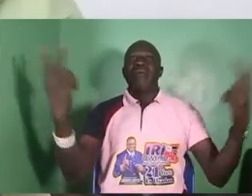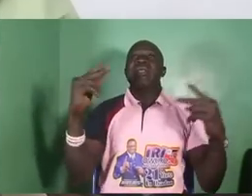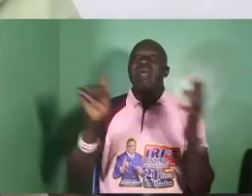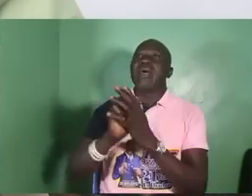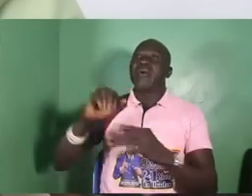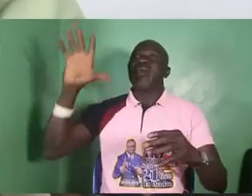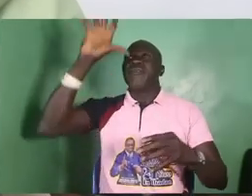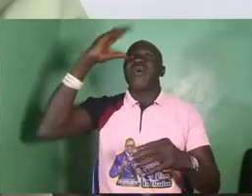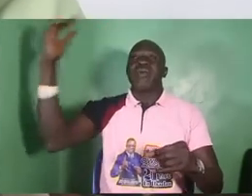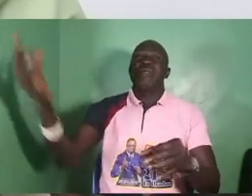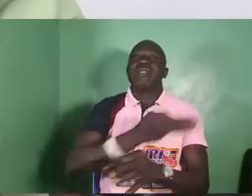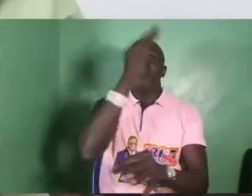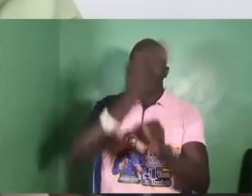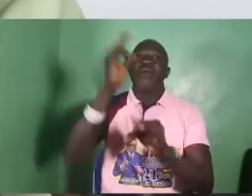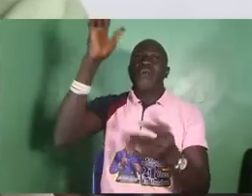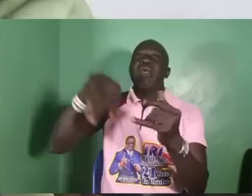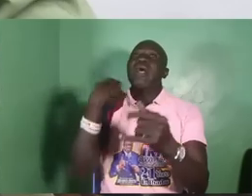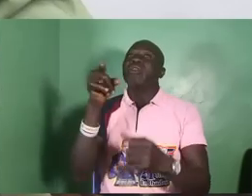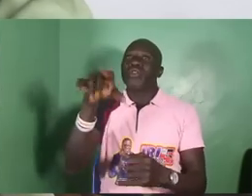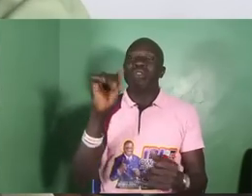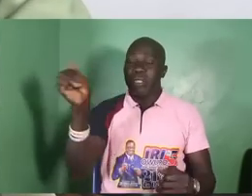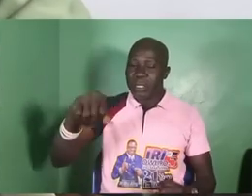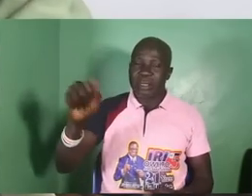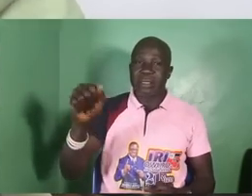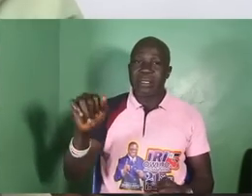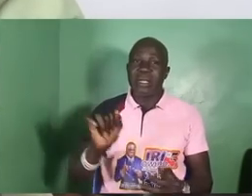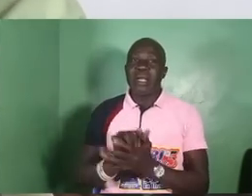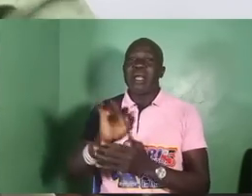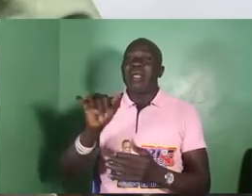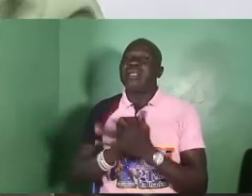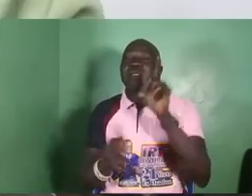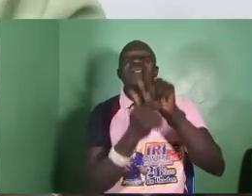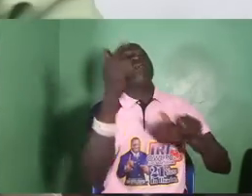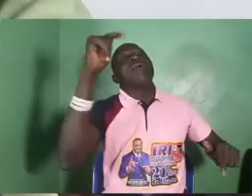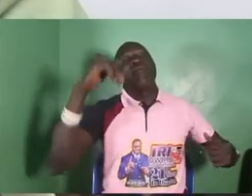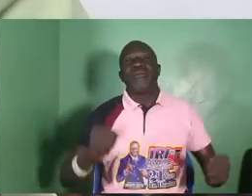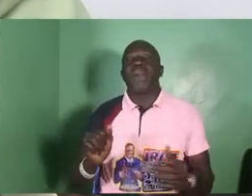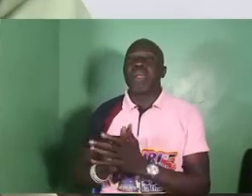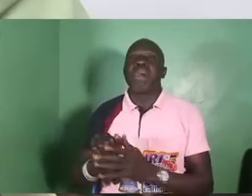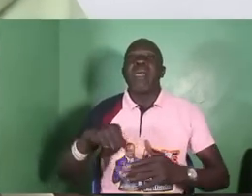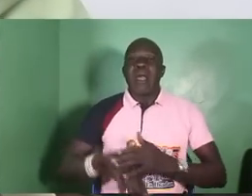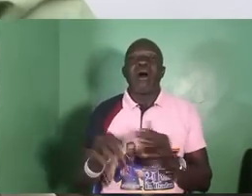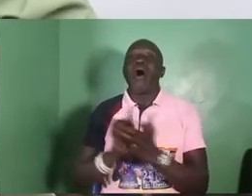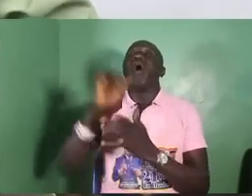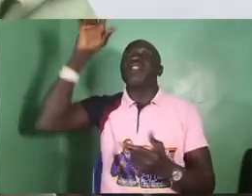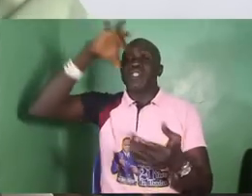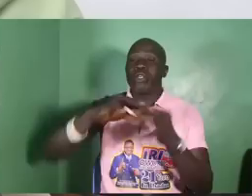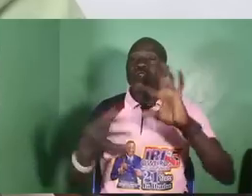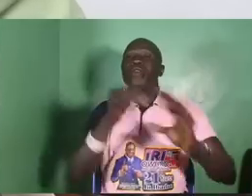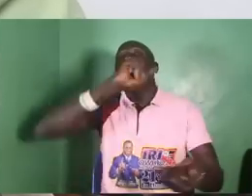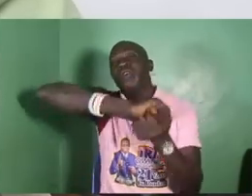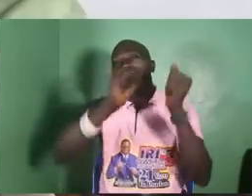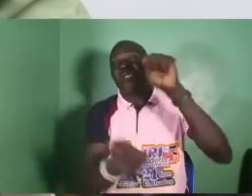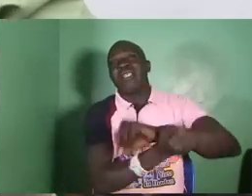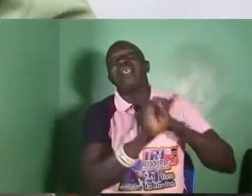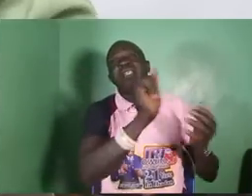do a festival of faith. I told Bene. You. Yes. We over near back. It's the power of faith. I think it's a record. The story must change.